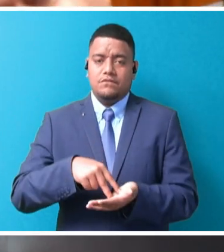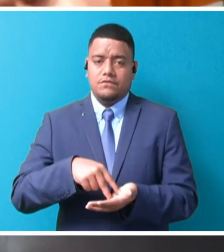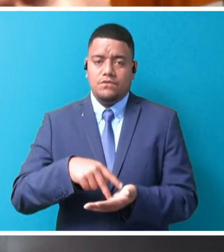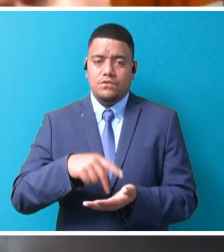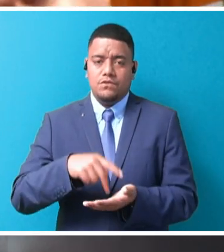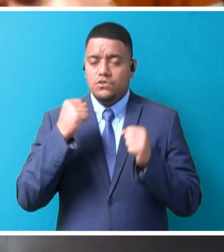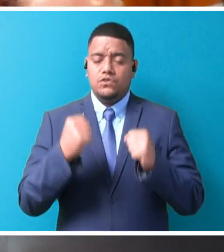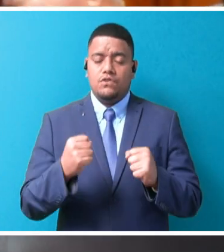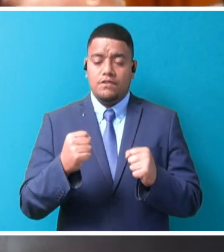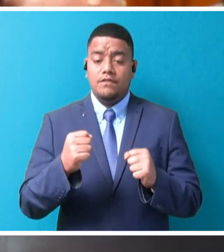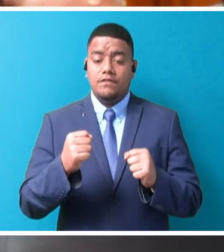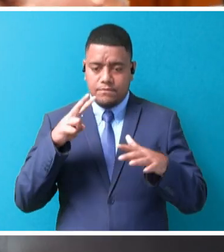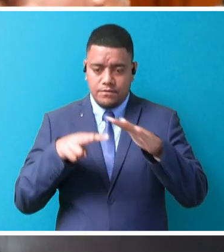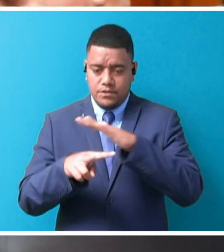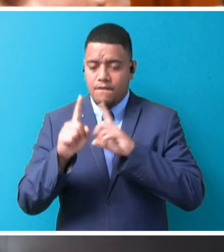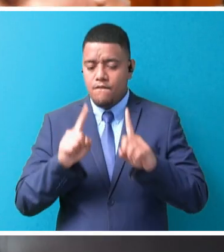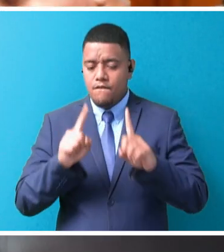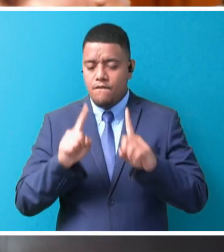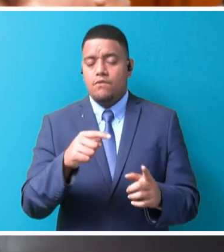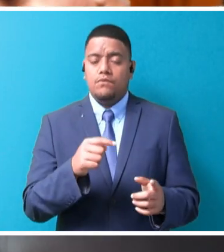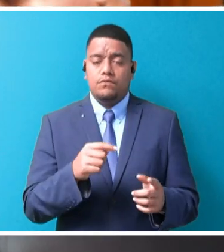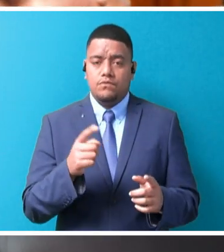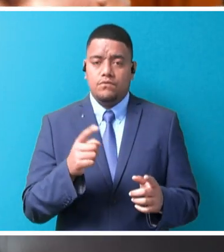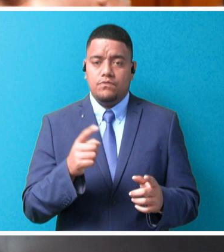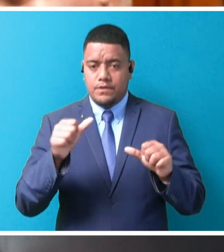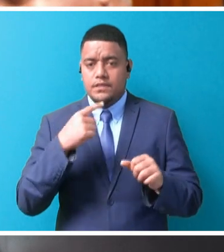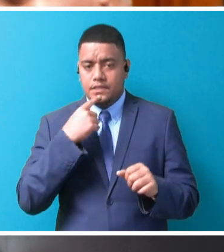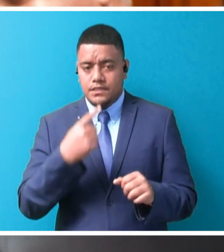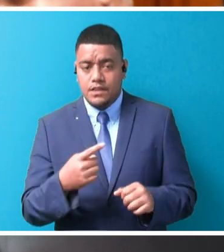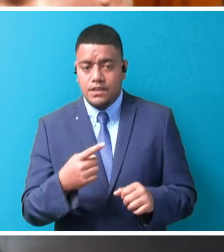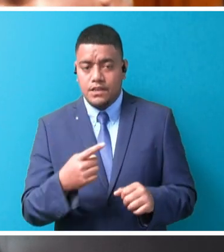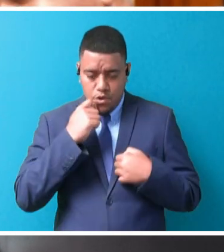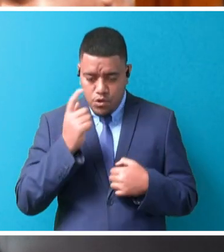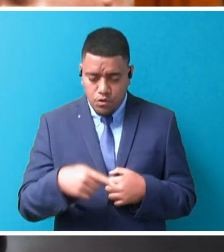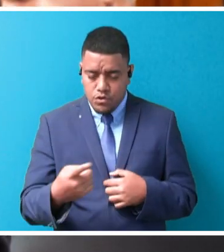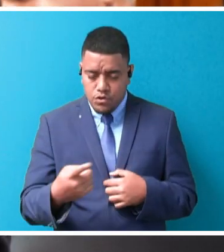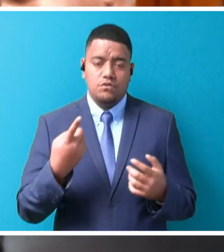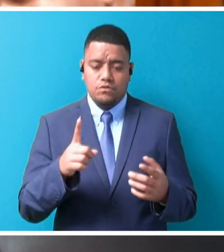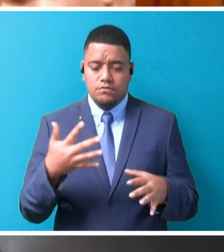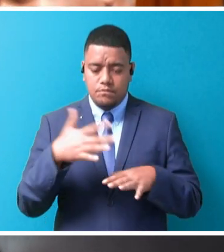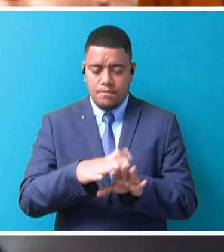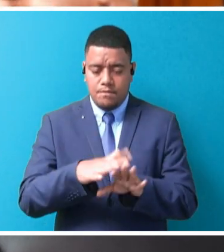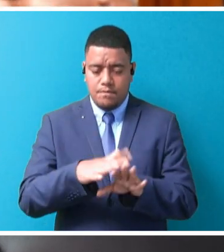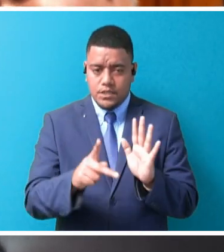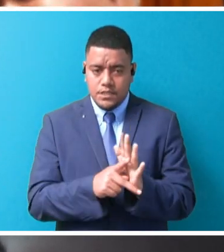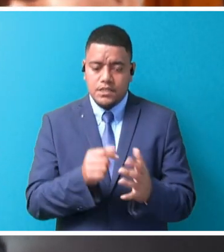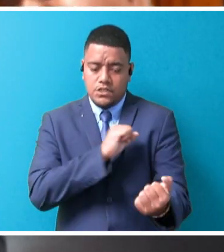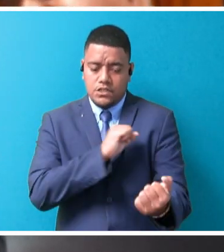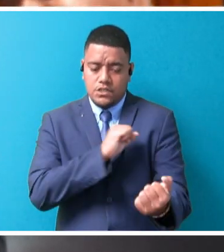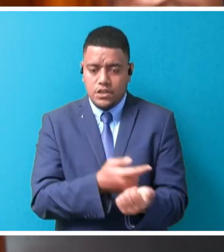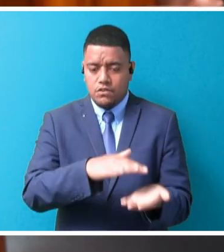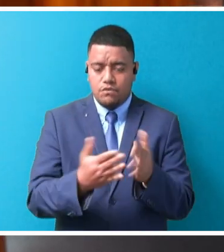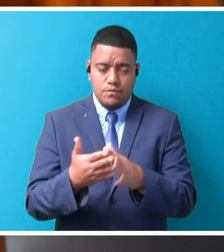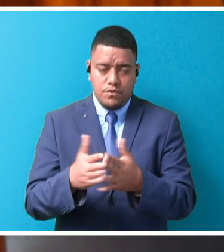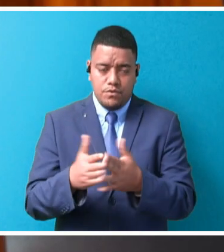translating this vision into tangible outcomes. Mr. Speaker, sir, we will continue to implement inclusive policies, strengthen community